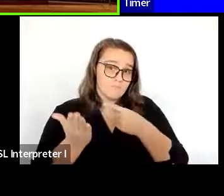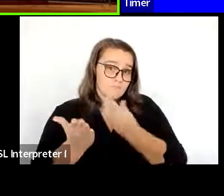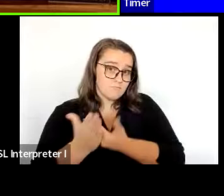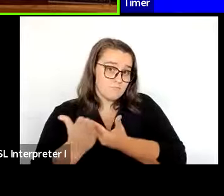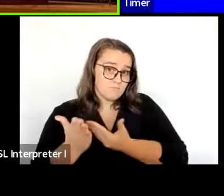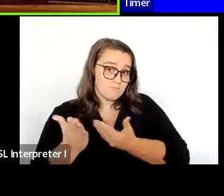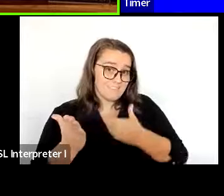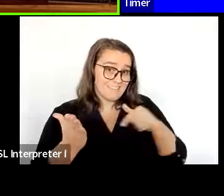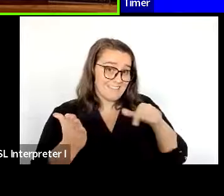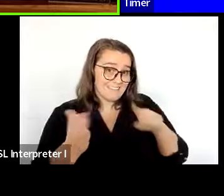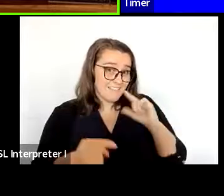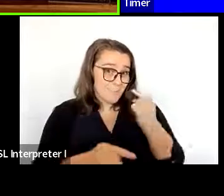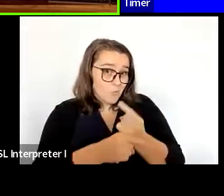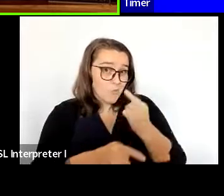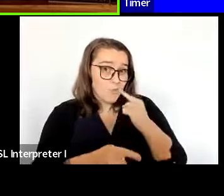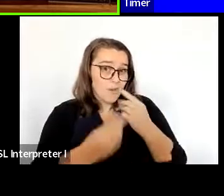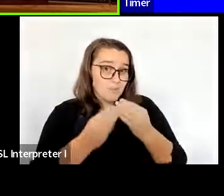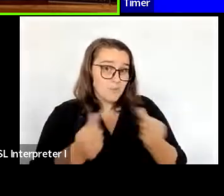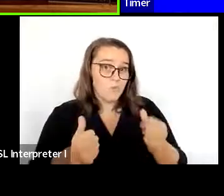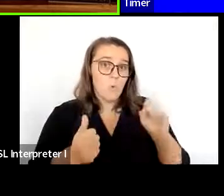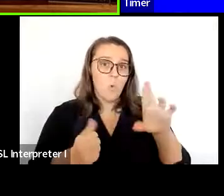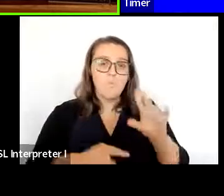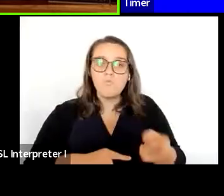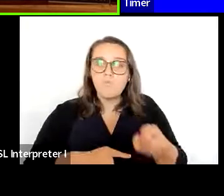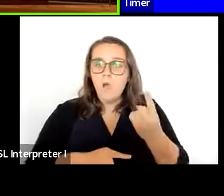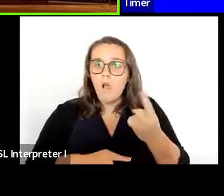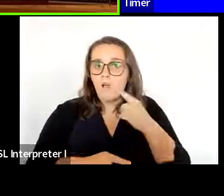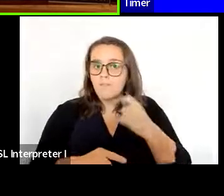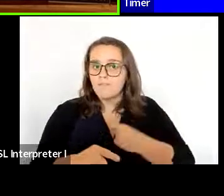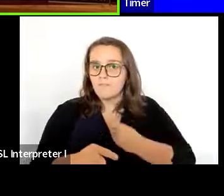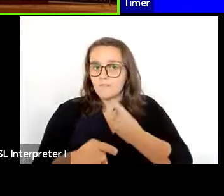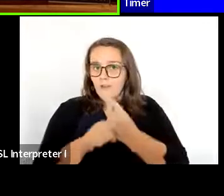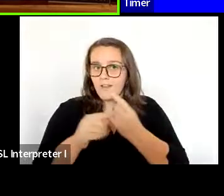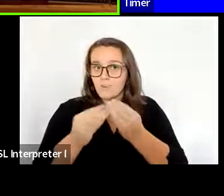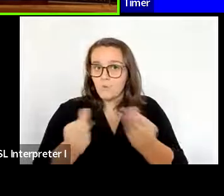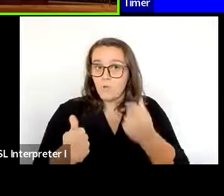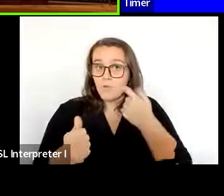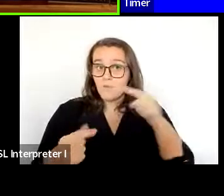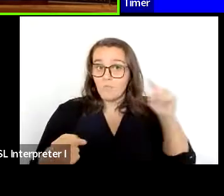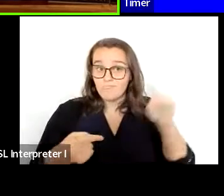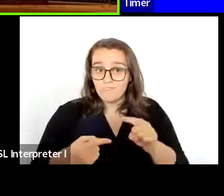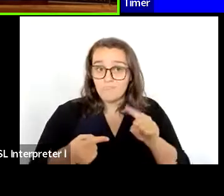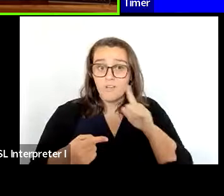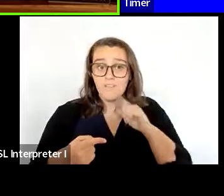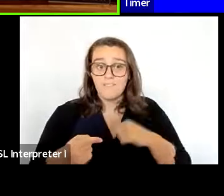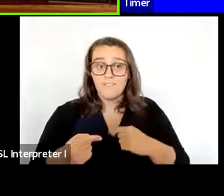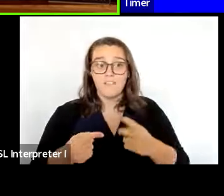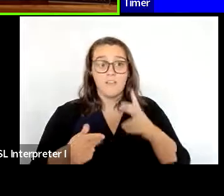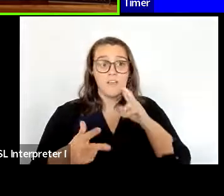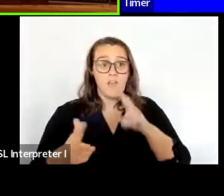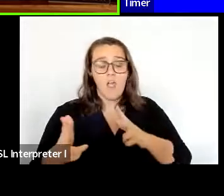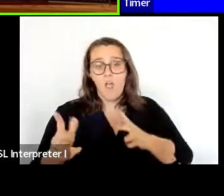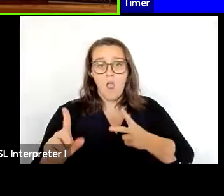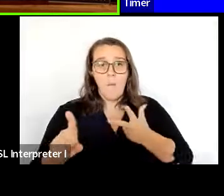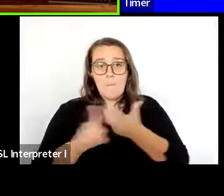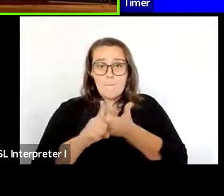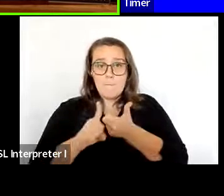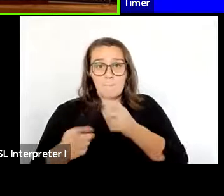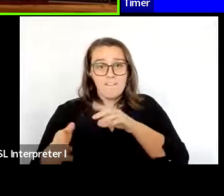the solution or one of the solutions to decrease traffic fatalities and accidents in the District of